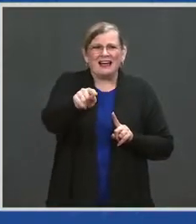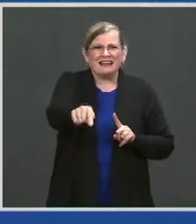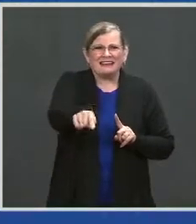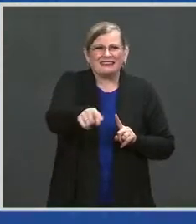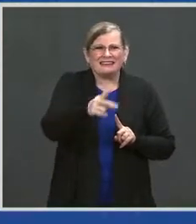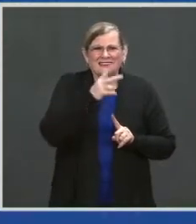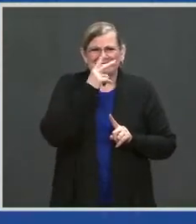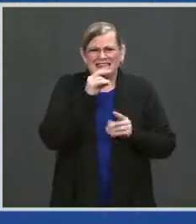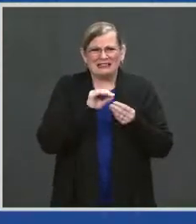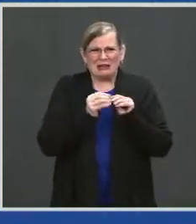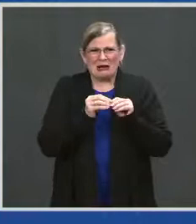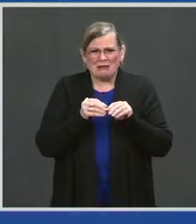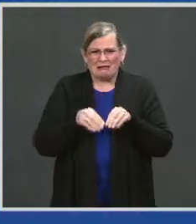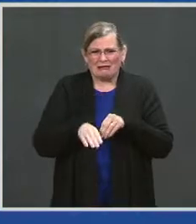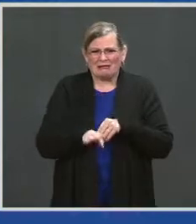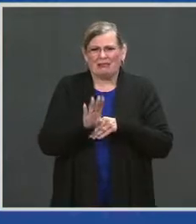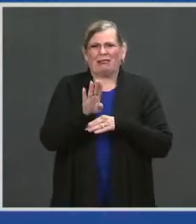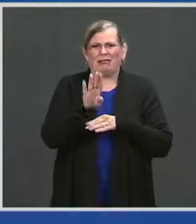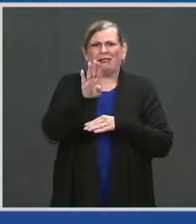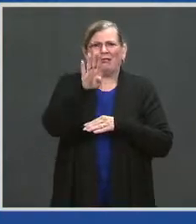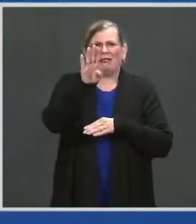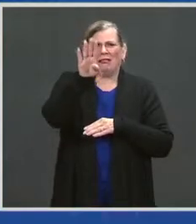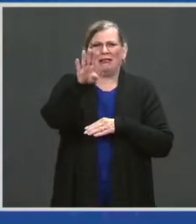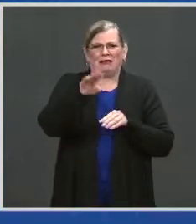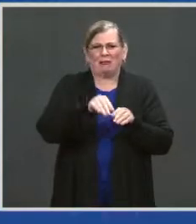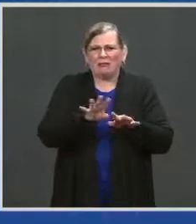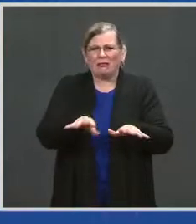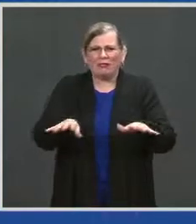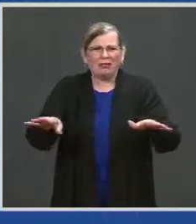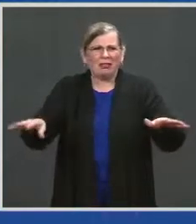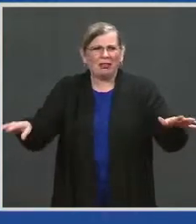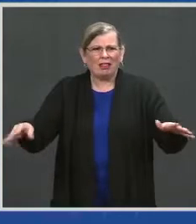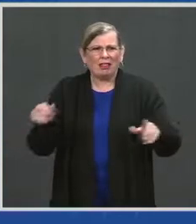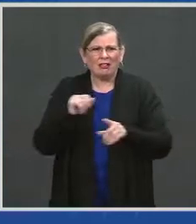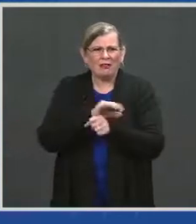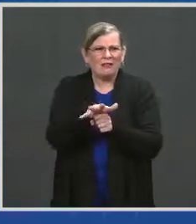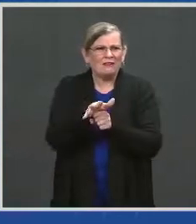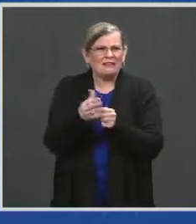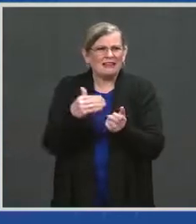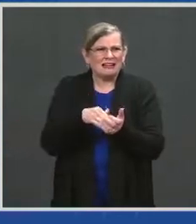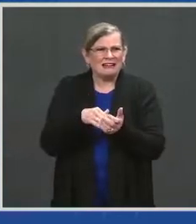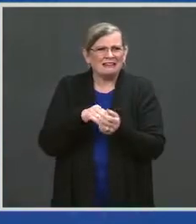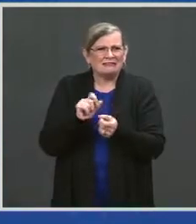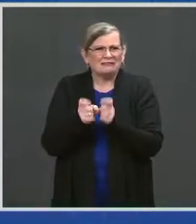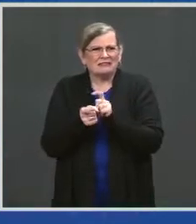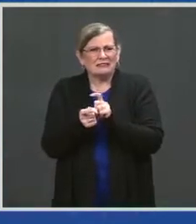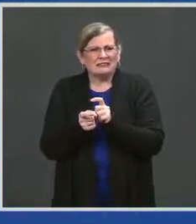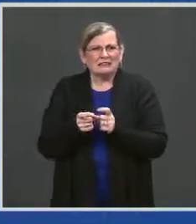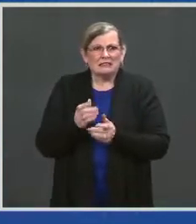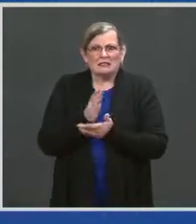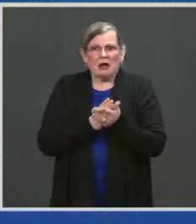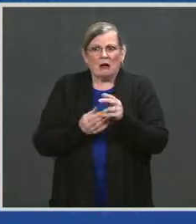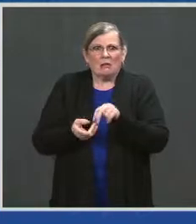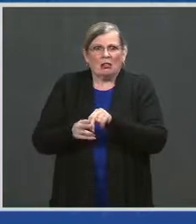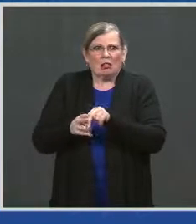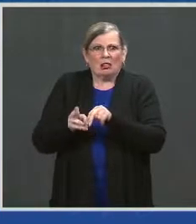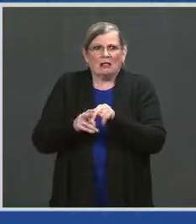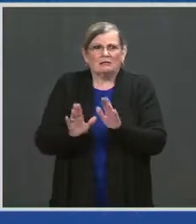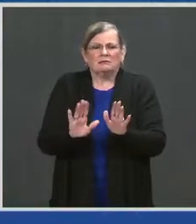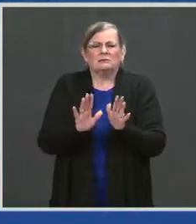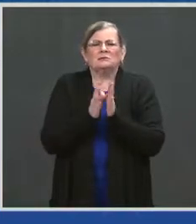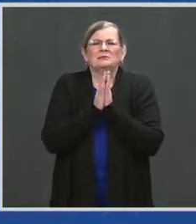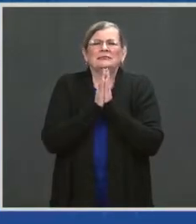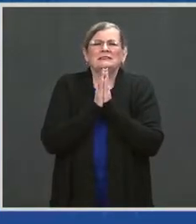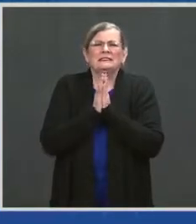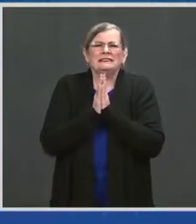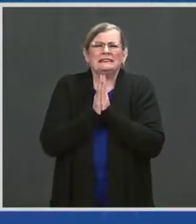spreading more rapidly in many places. Deaths are going up in some states. So I ask, I plead with you,